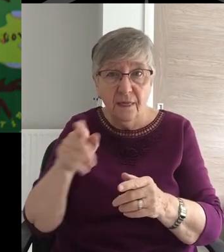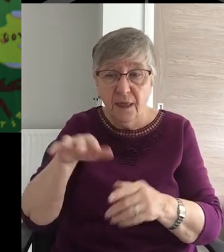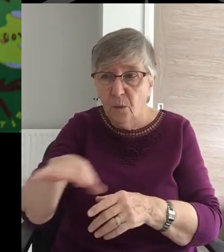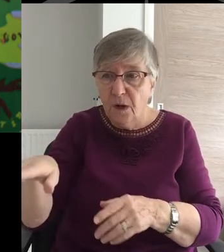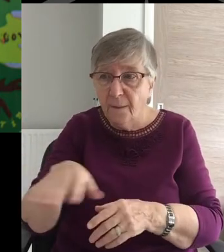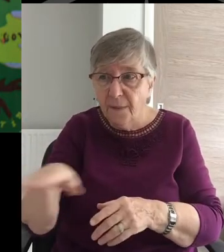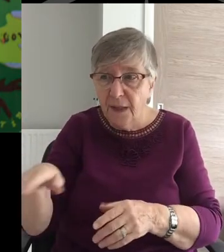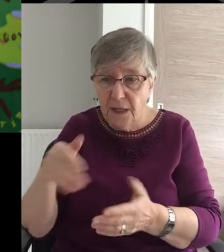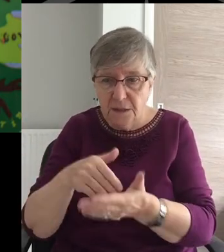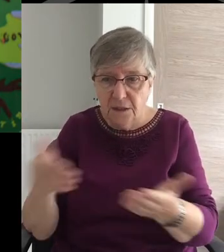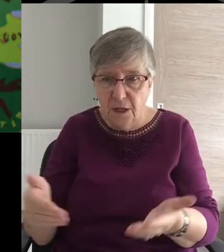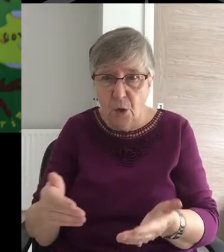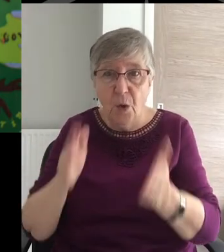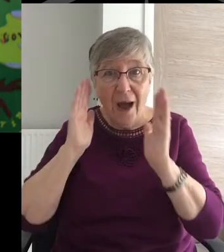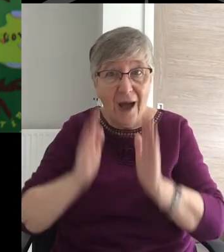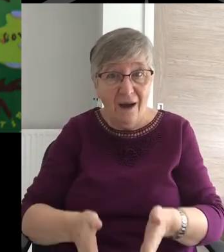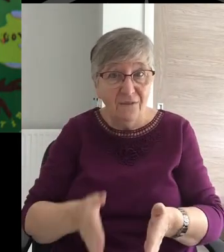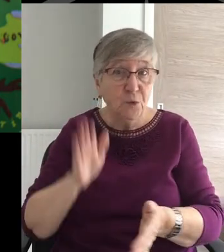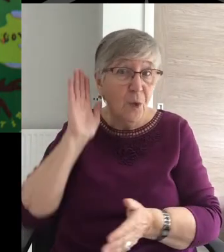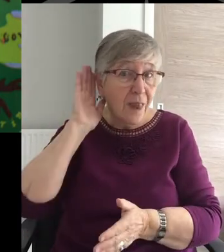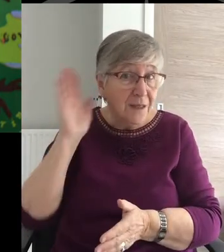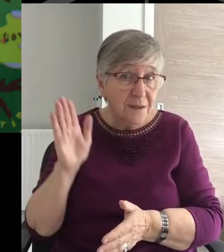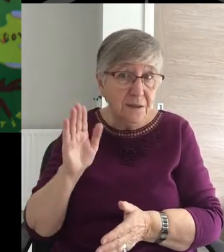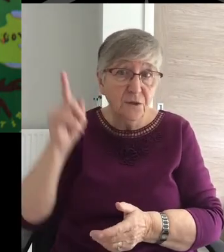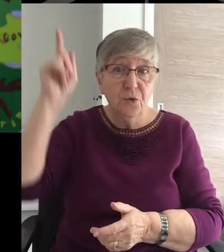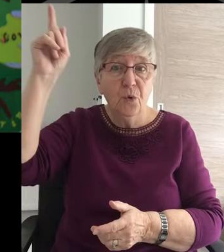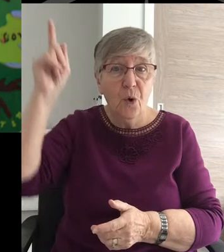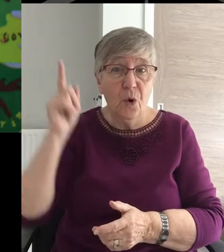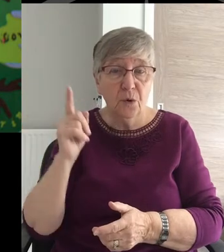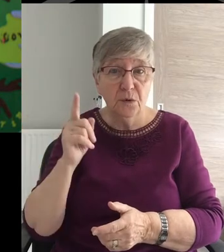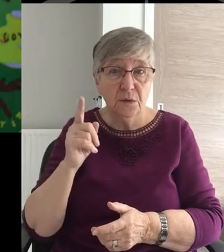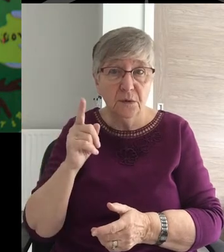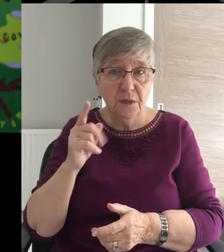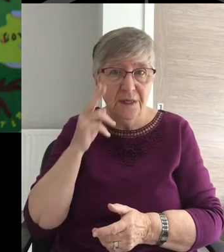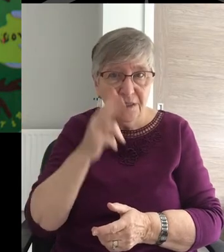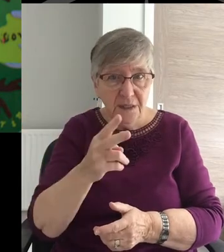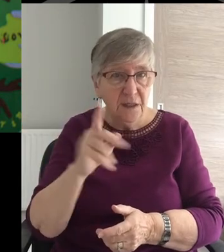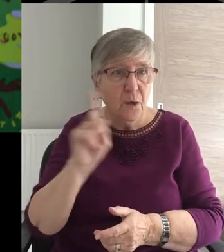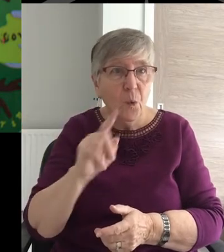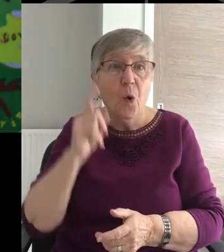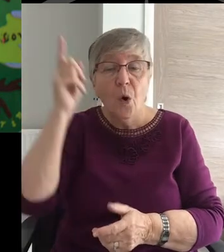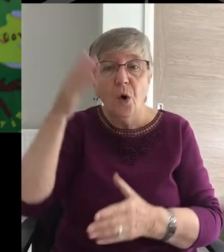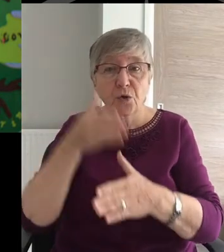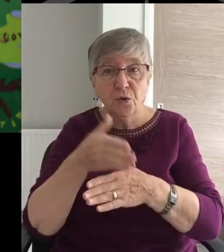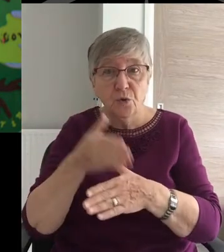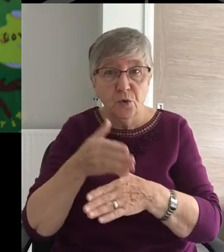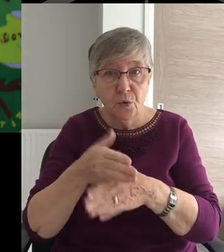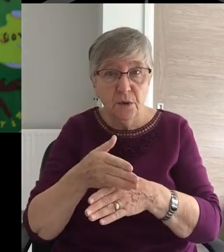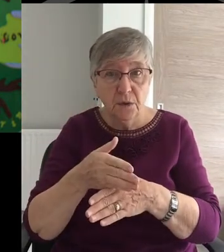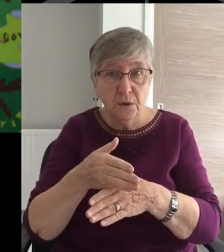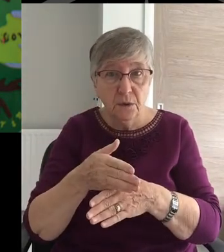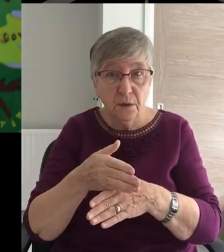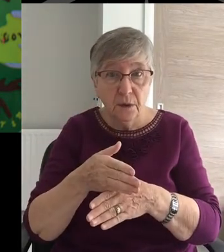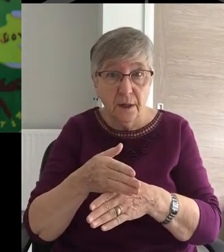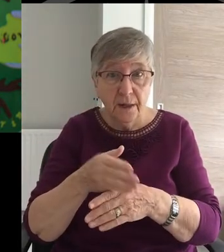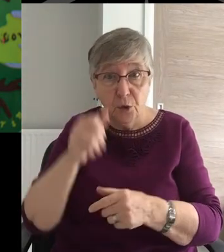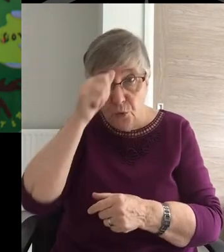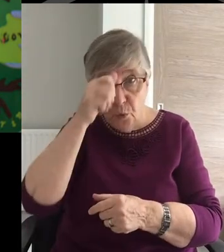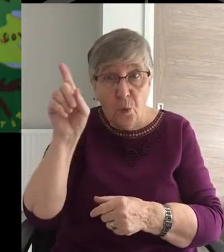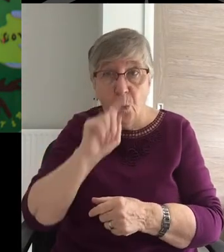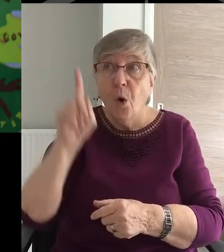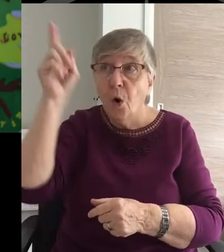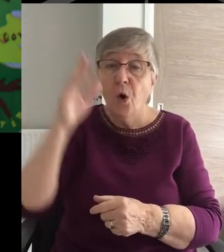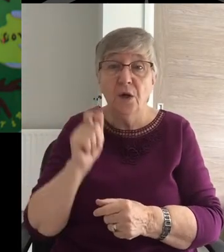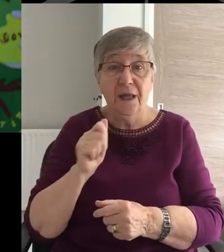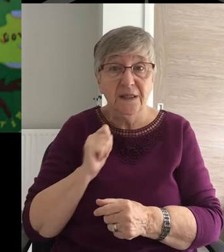to listen and learn and see what God was doing, and especially to see what God was expecting of them and